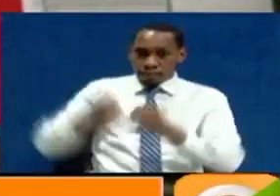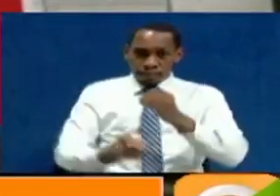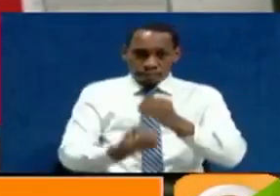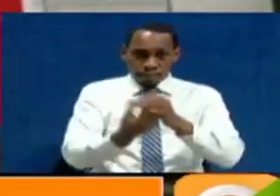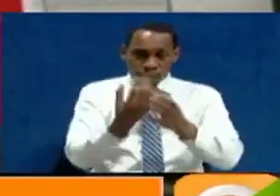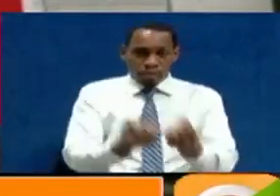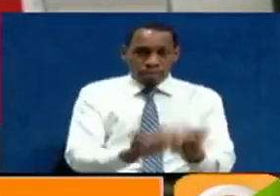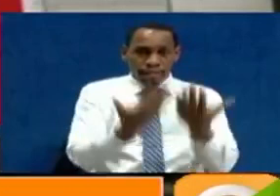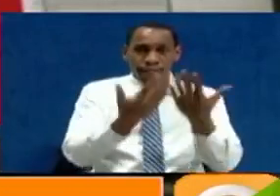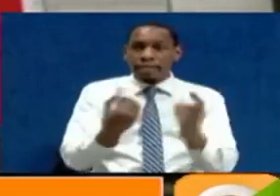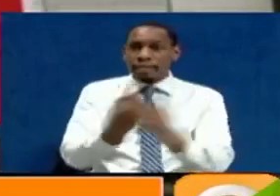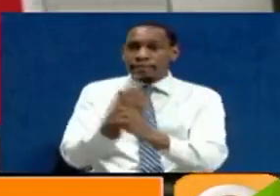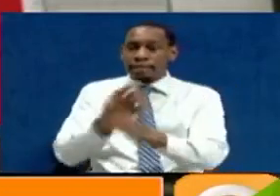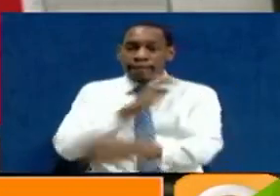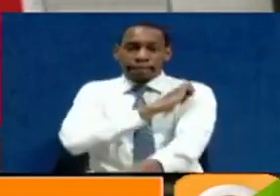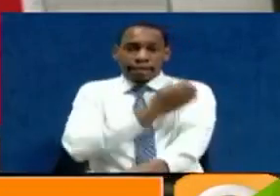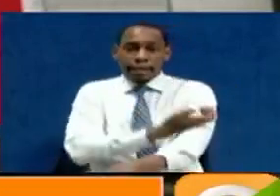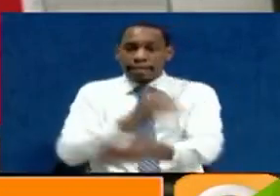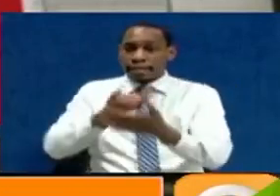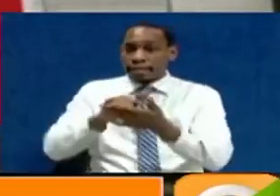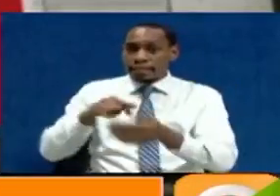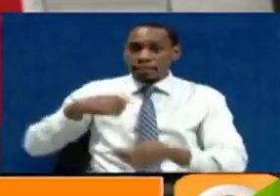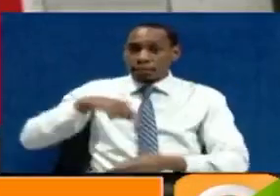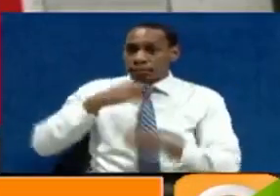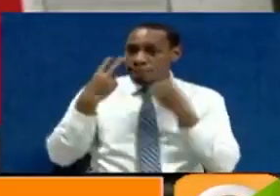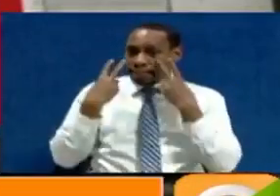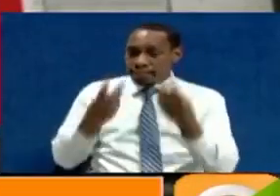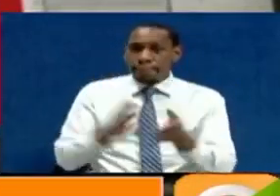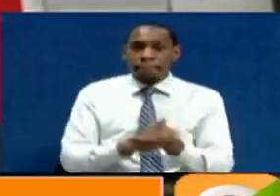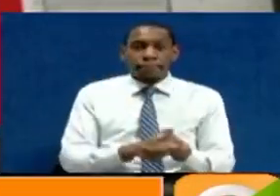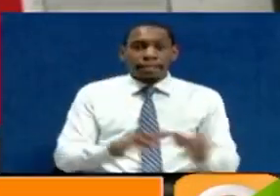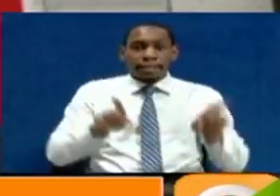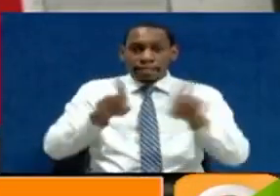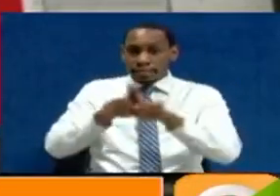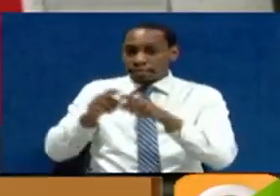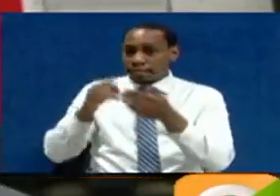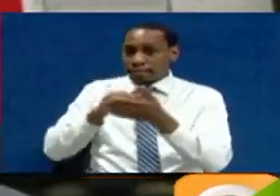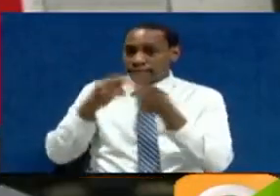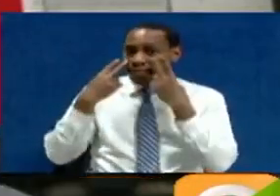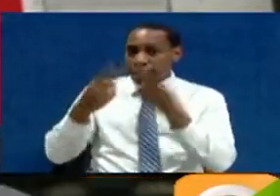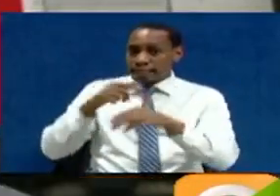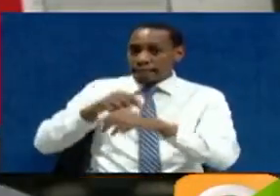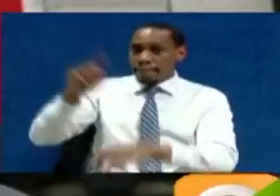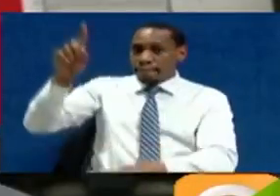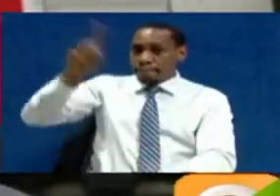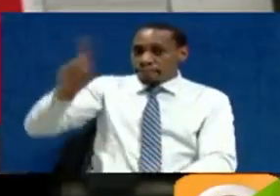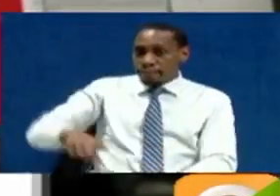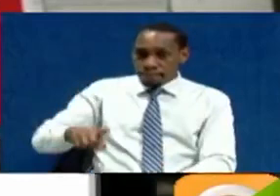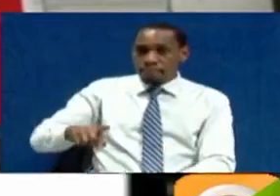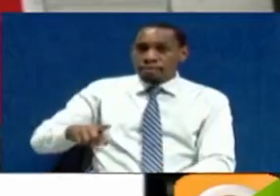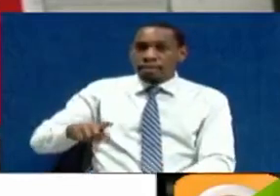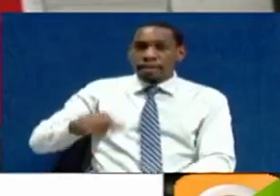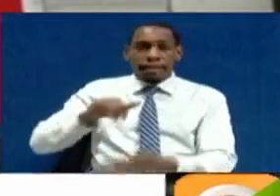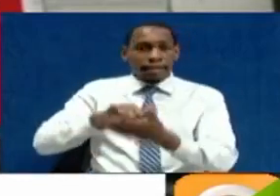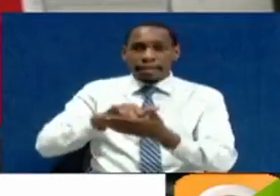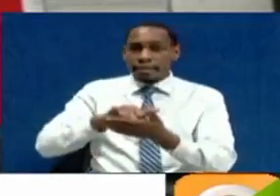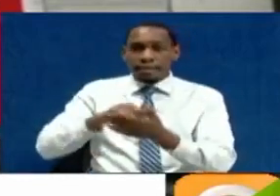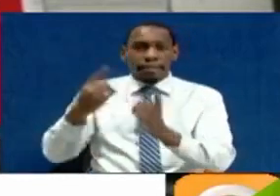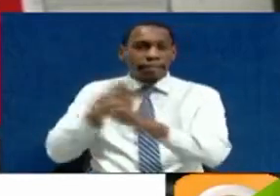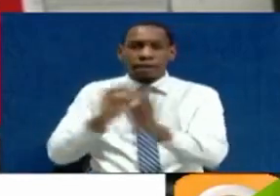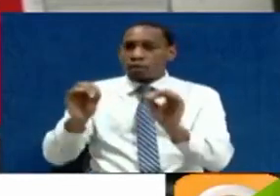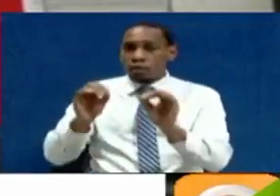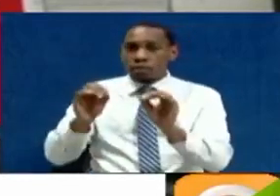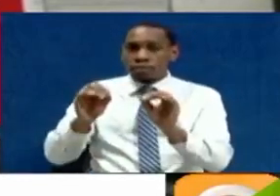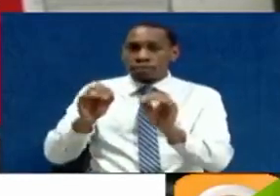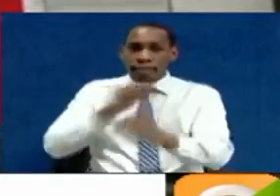cause other type of energy that we see. And it is the same that we see in lightning. When you see lightning, it's not any